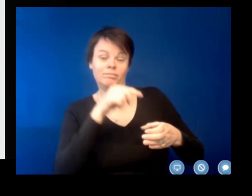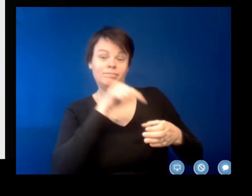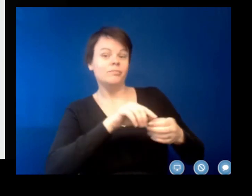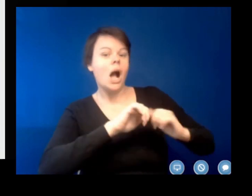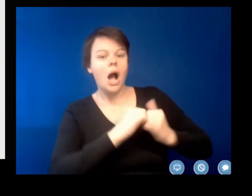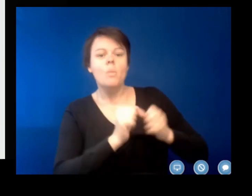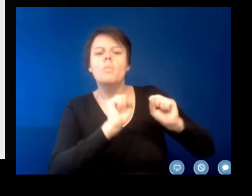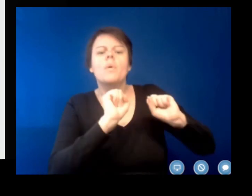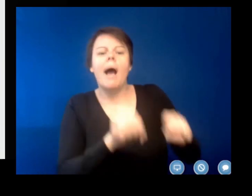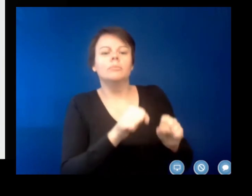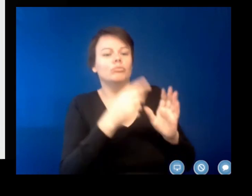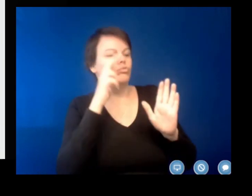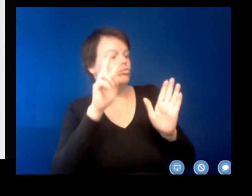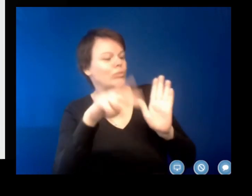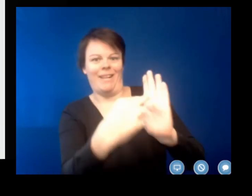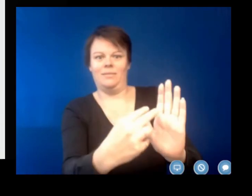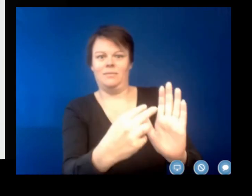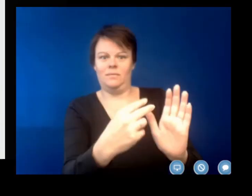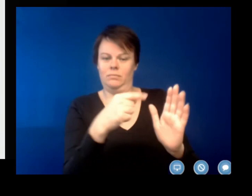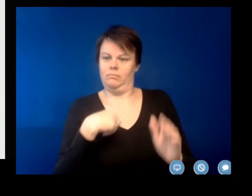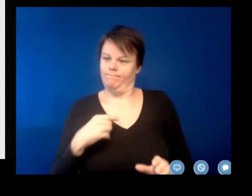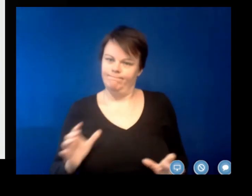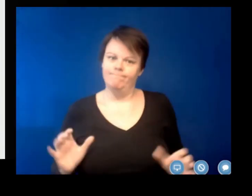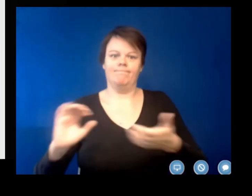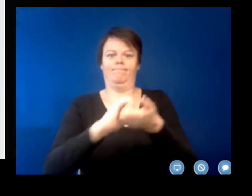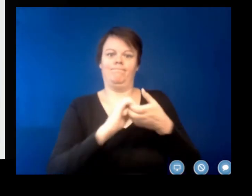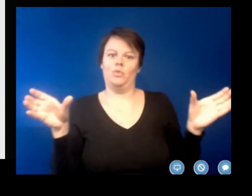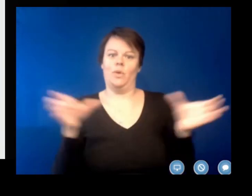not particularly reflect